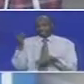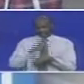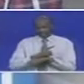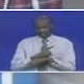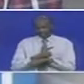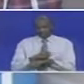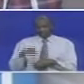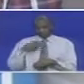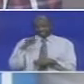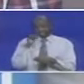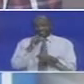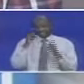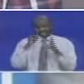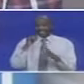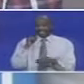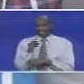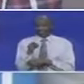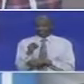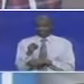We have therefore decided that